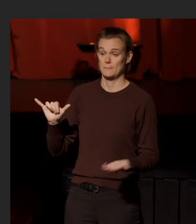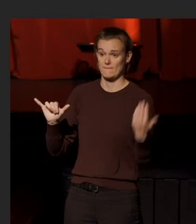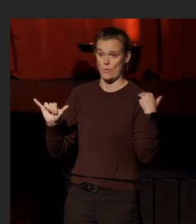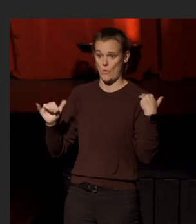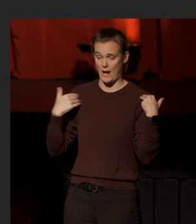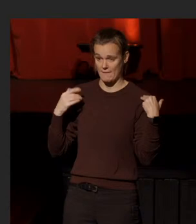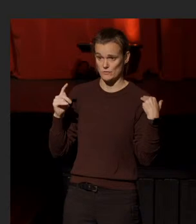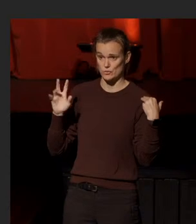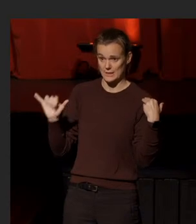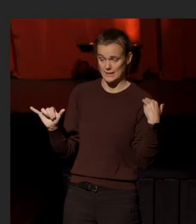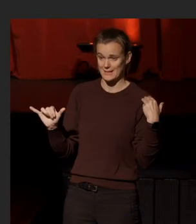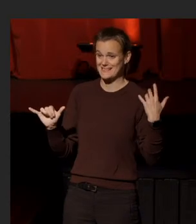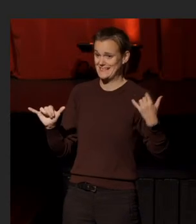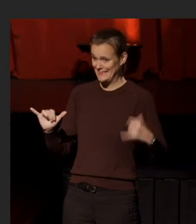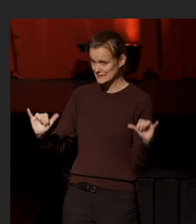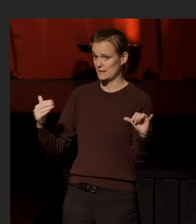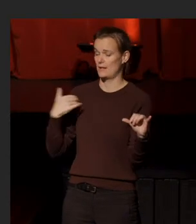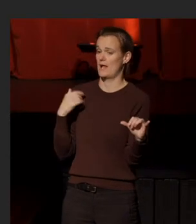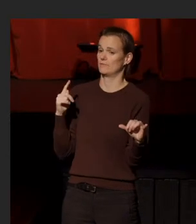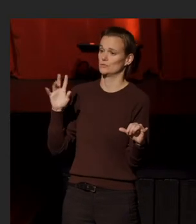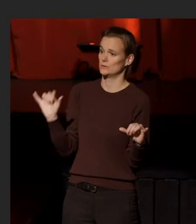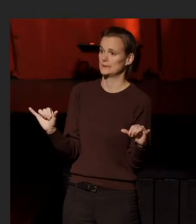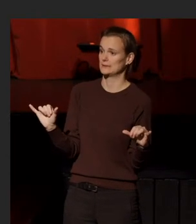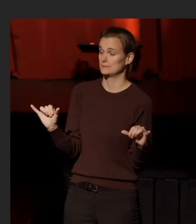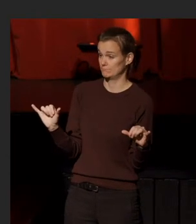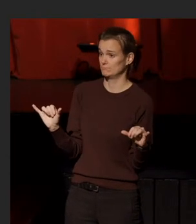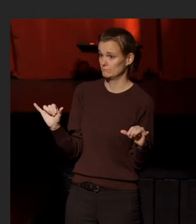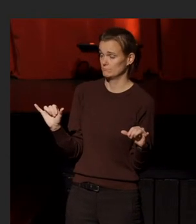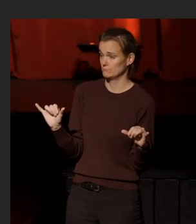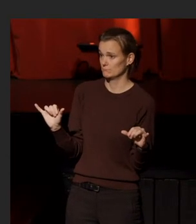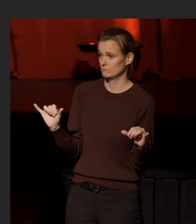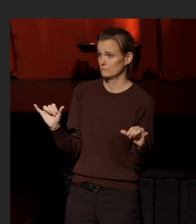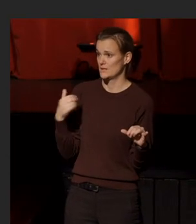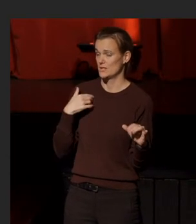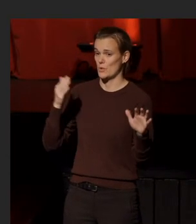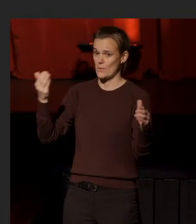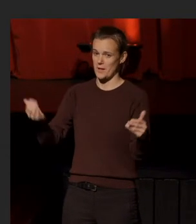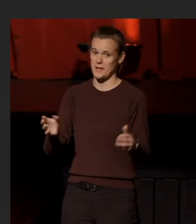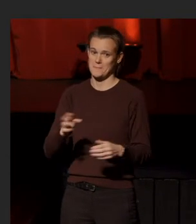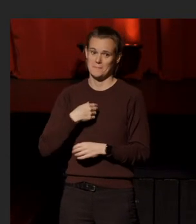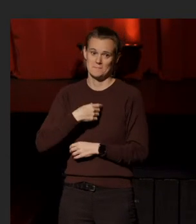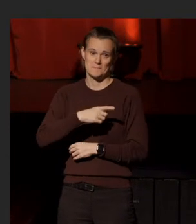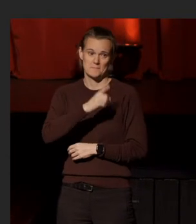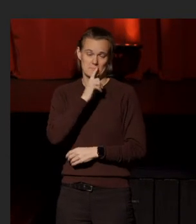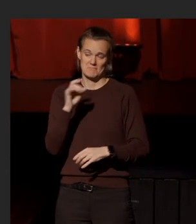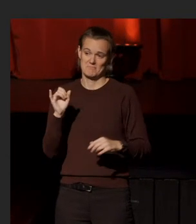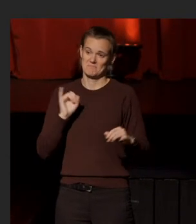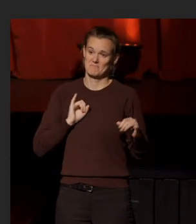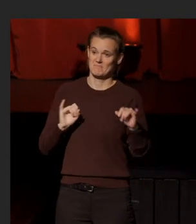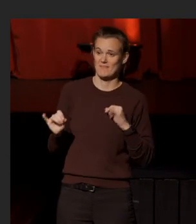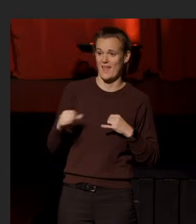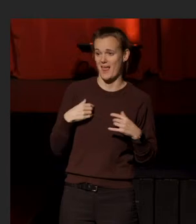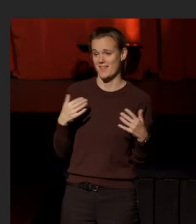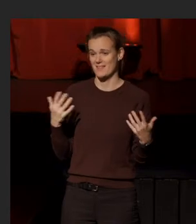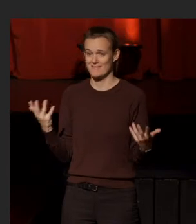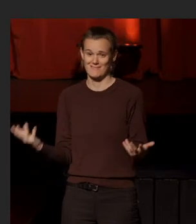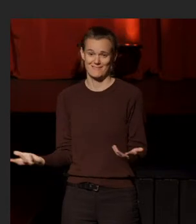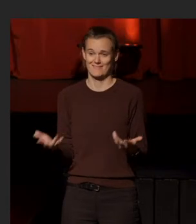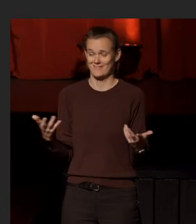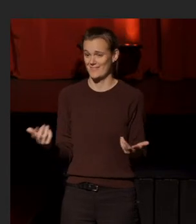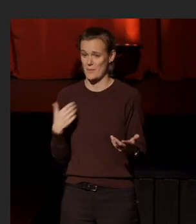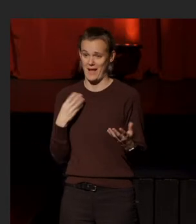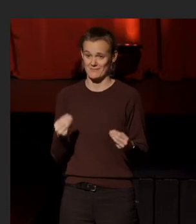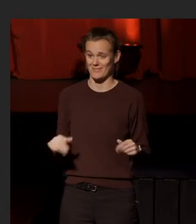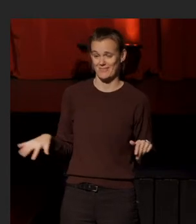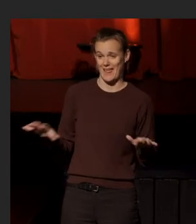And so I welcome all of you, and not to brag that, hey, you know, this is our land.